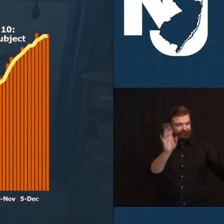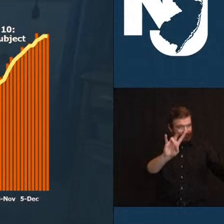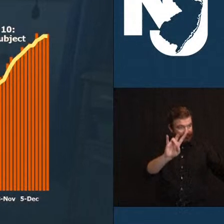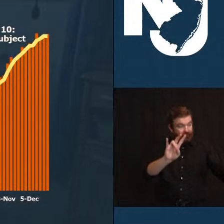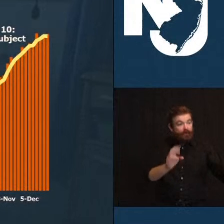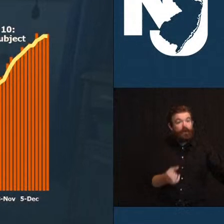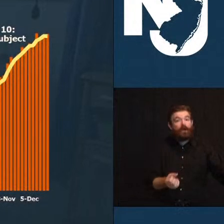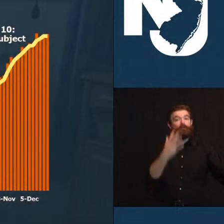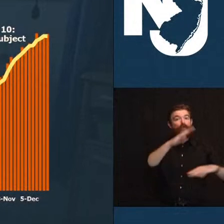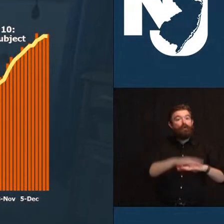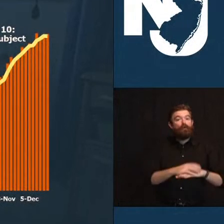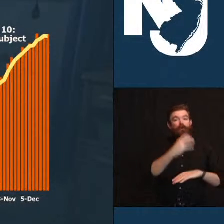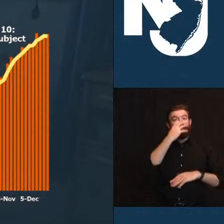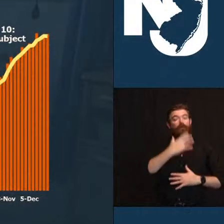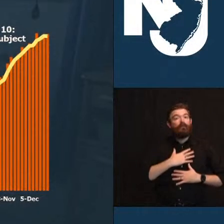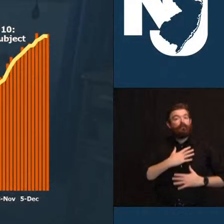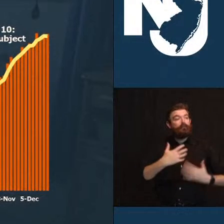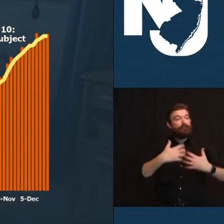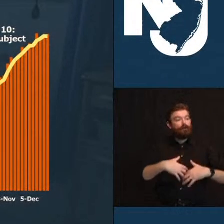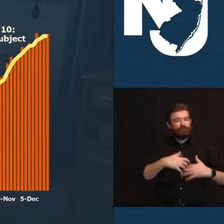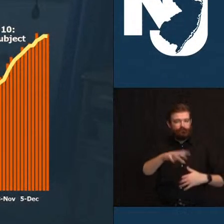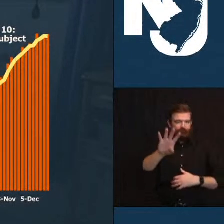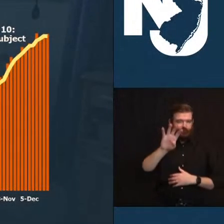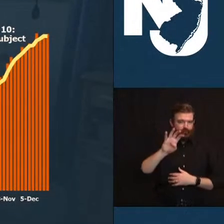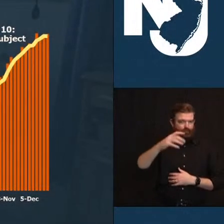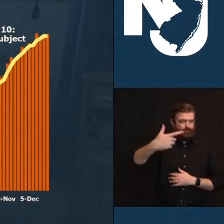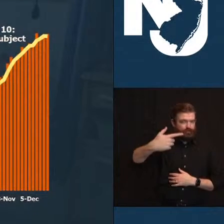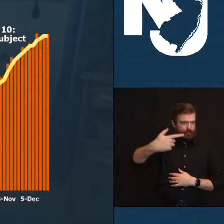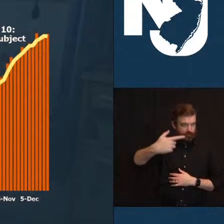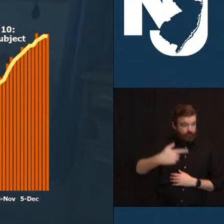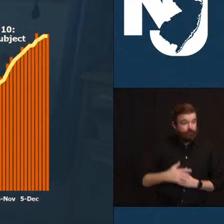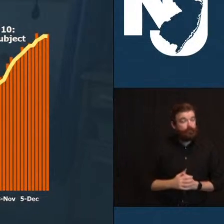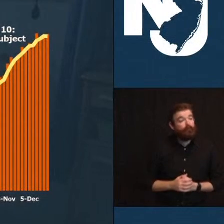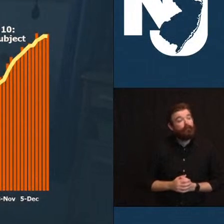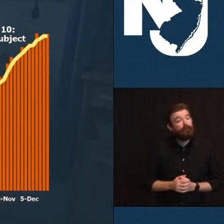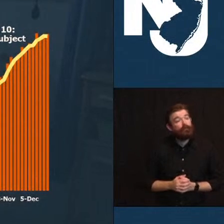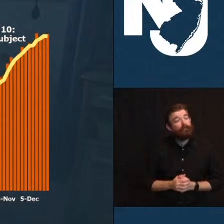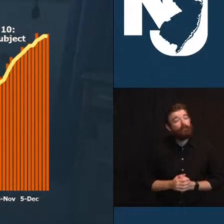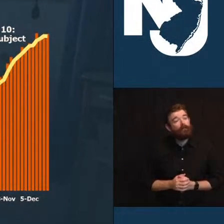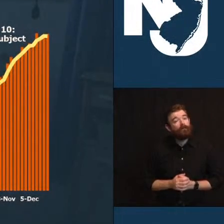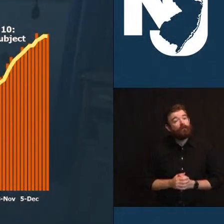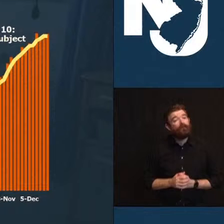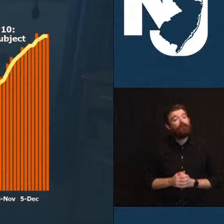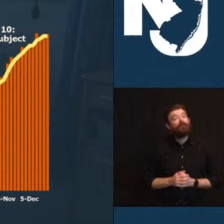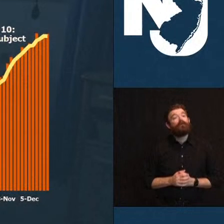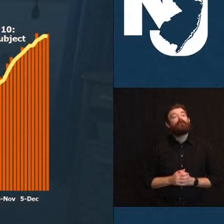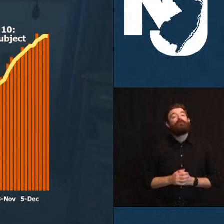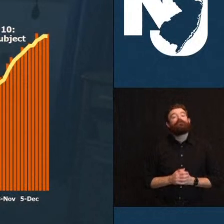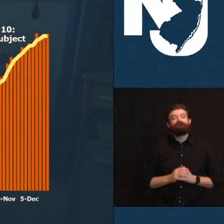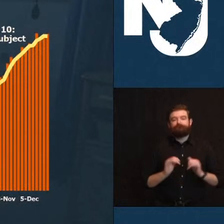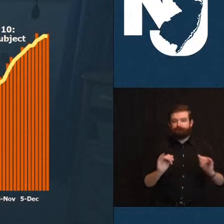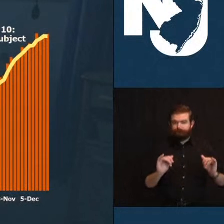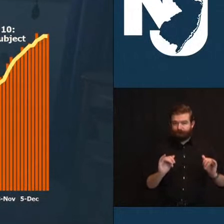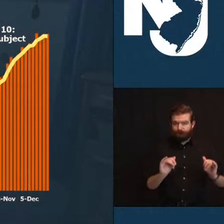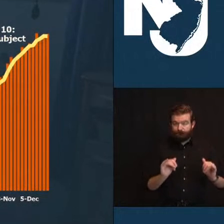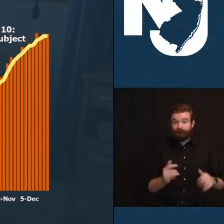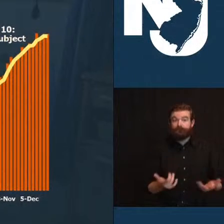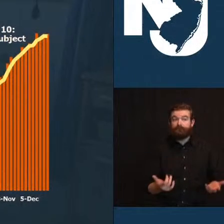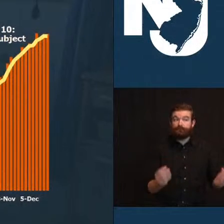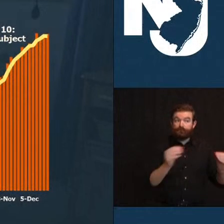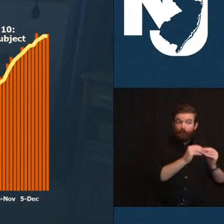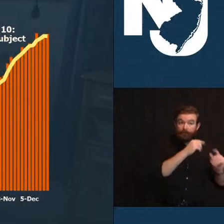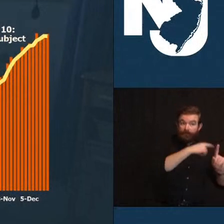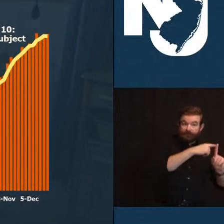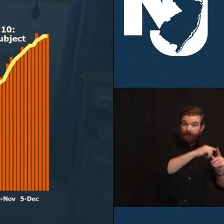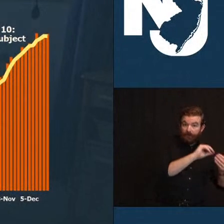than anything, this is why we need to stem the spread of COVID. More positive cases means more hospitalizations. More hospitalizations